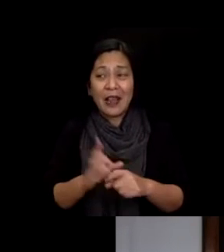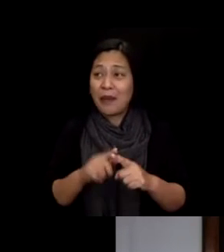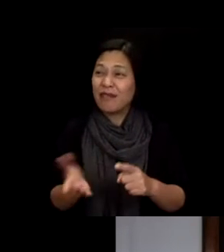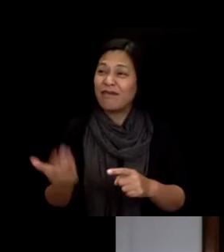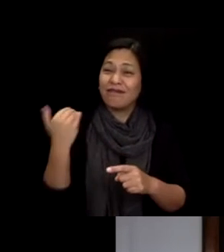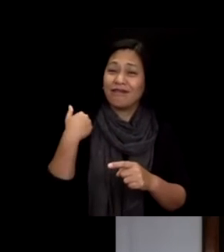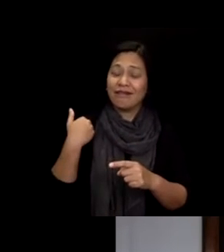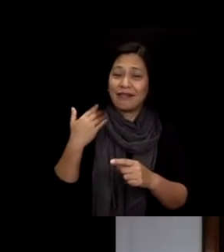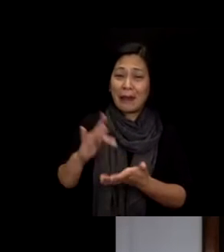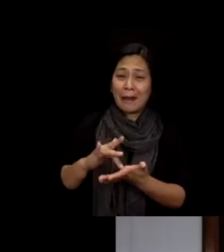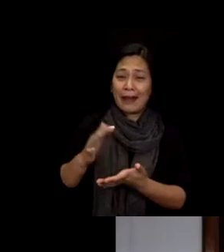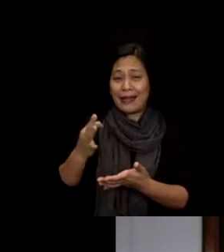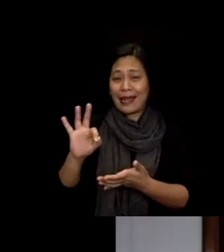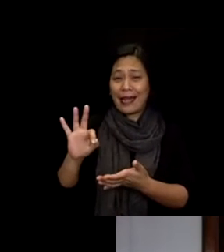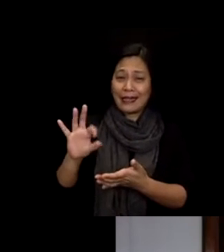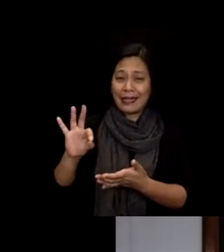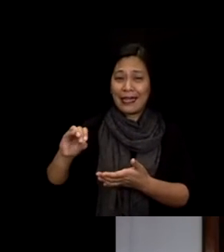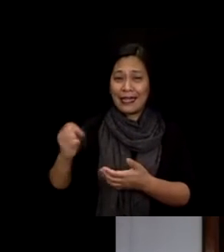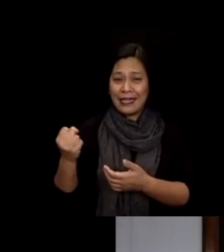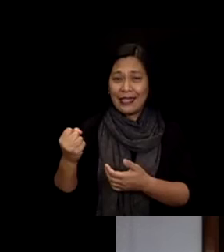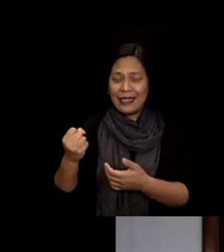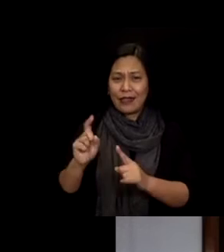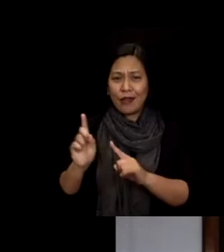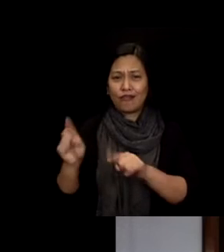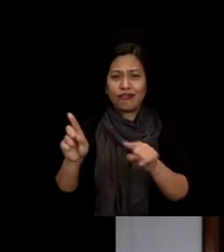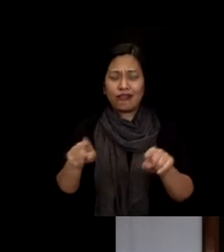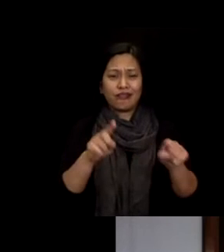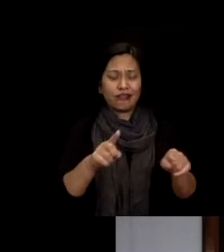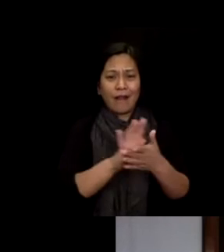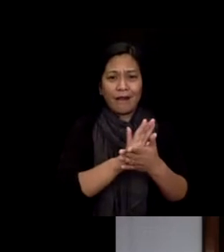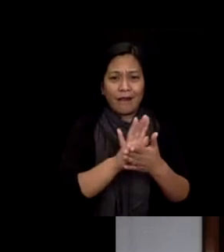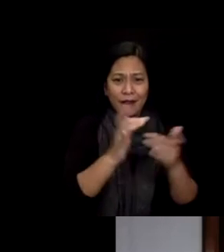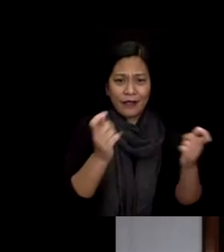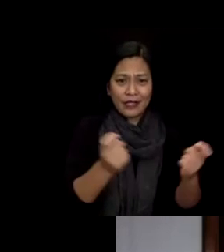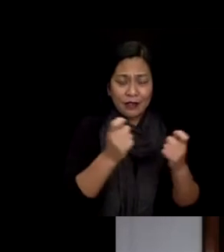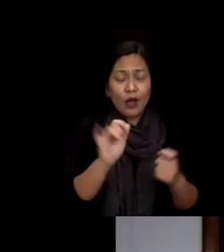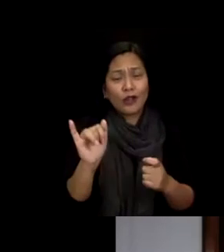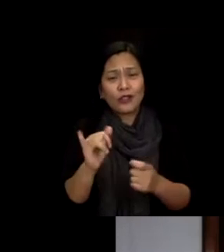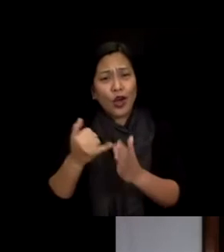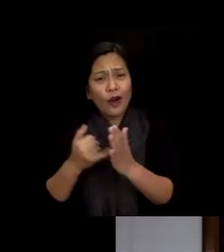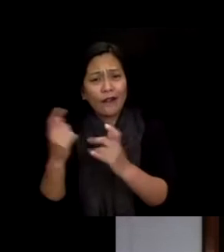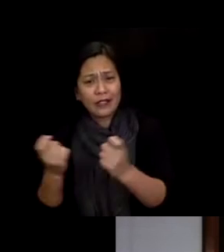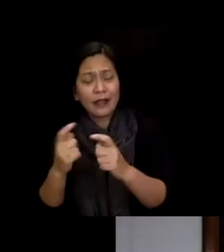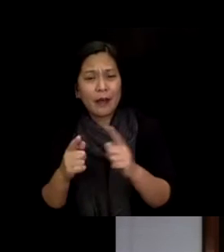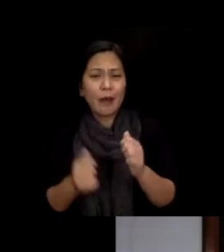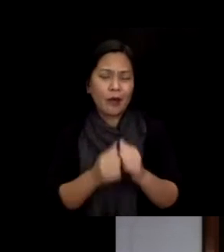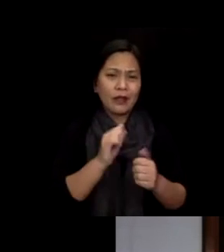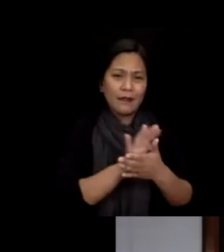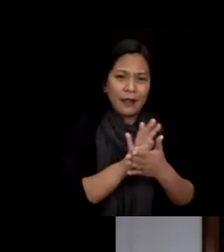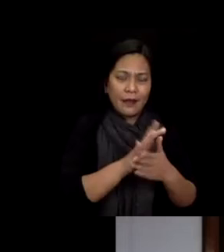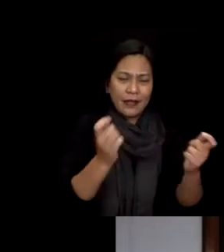1990s attending film festivals, film and arts festivals, but mostly film festivals, and by volunteering at film